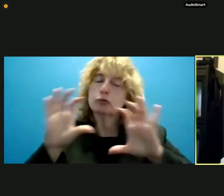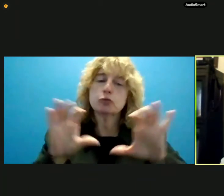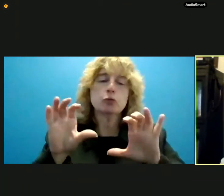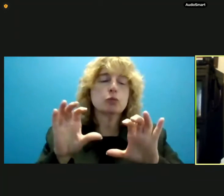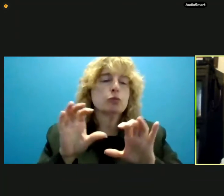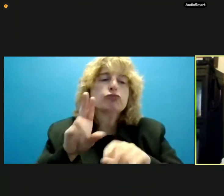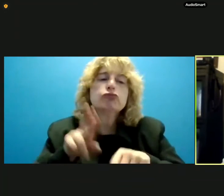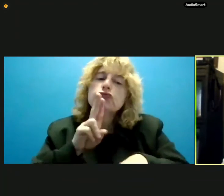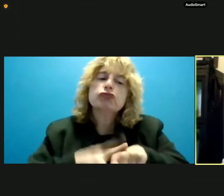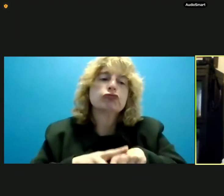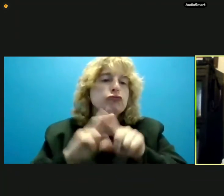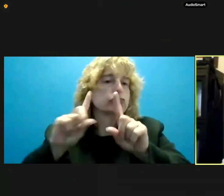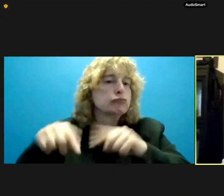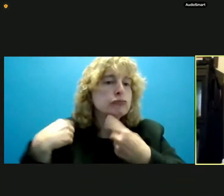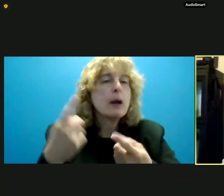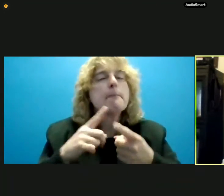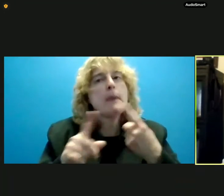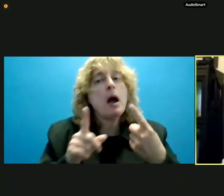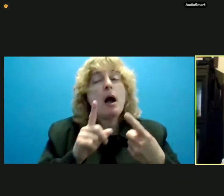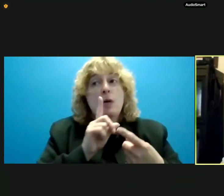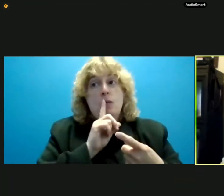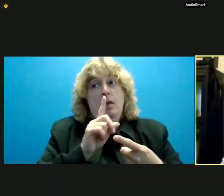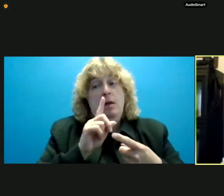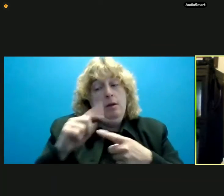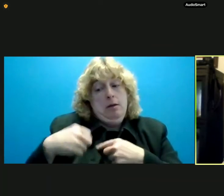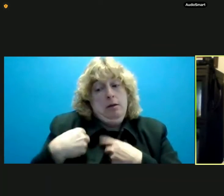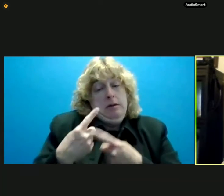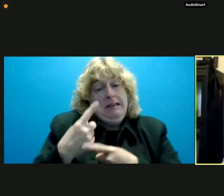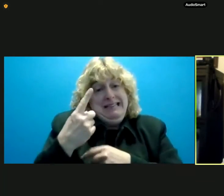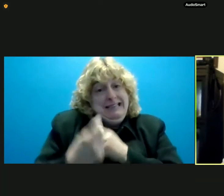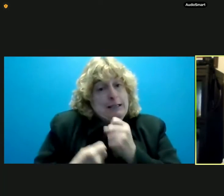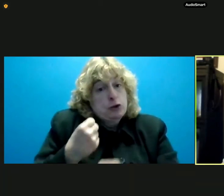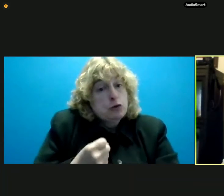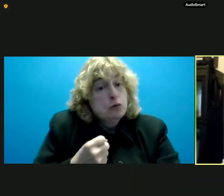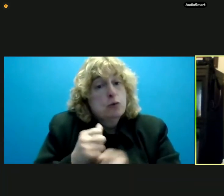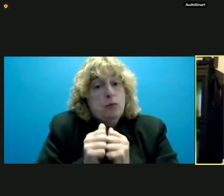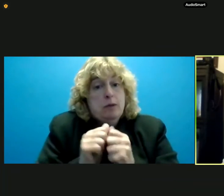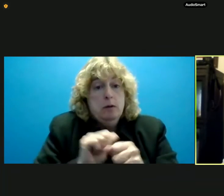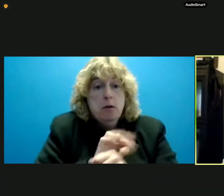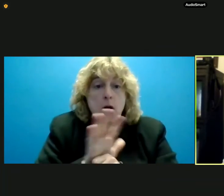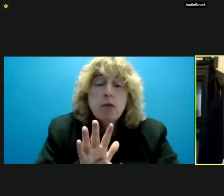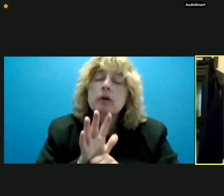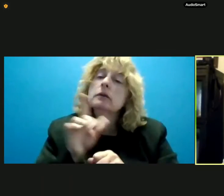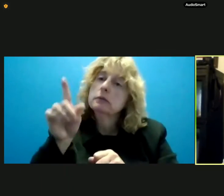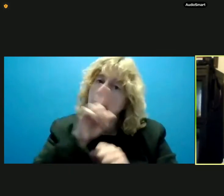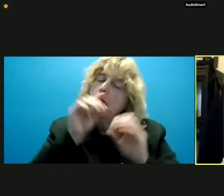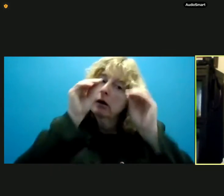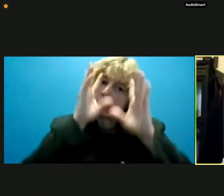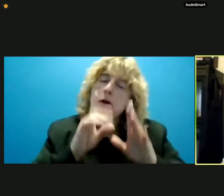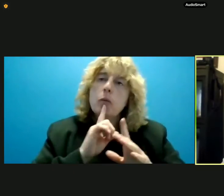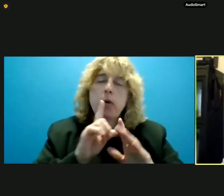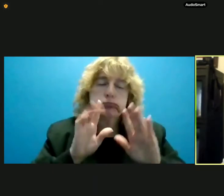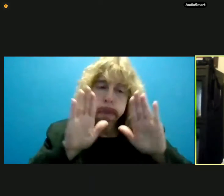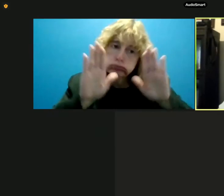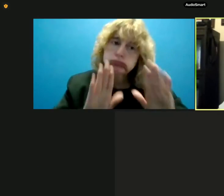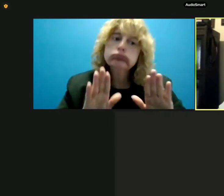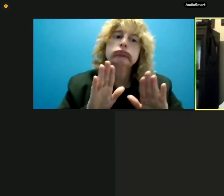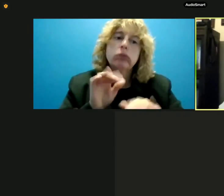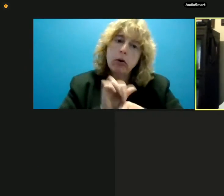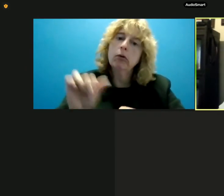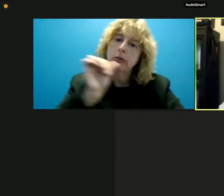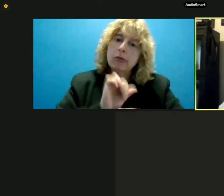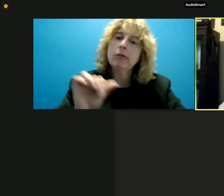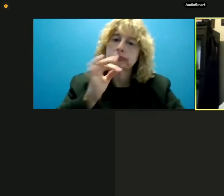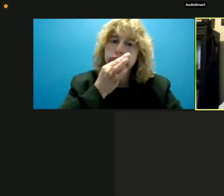in this last year. So Brooke is here to bring us our, our teacher